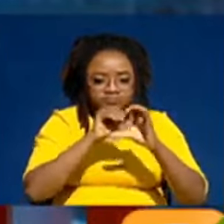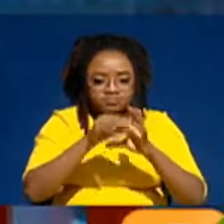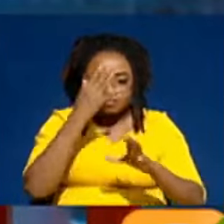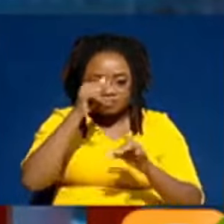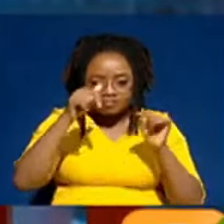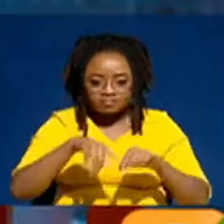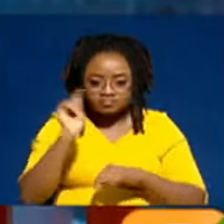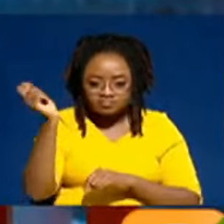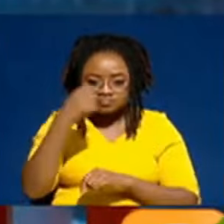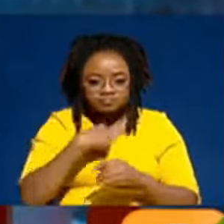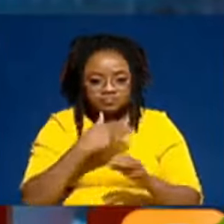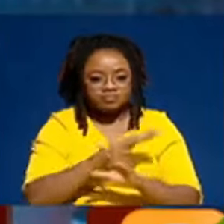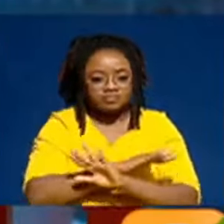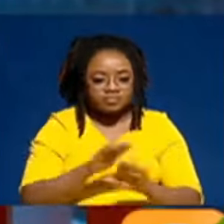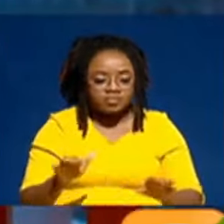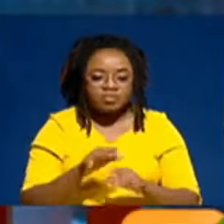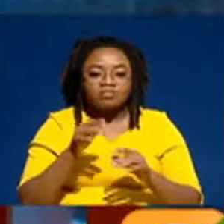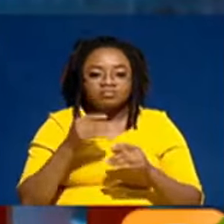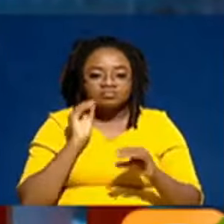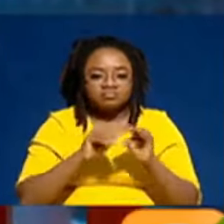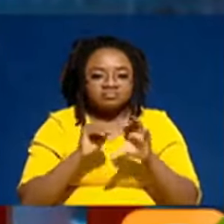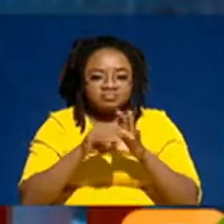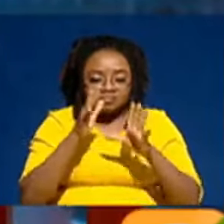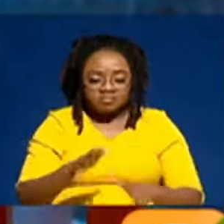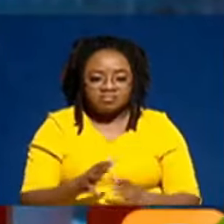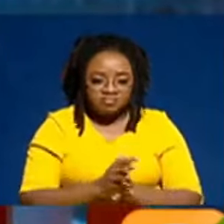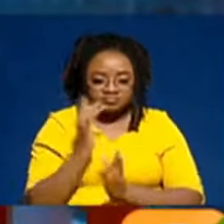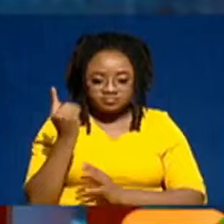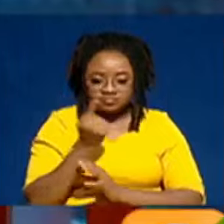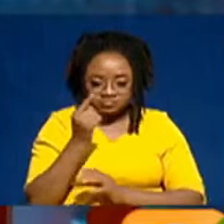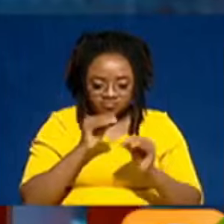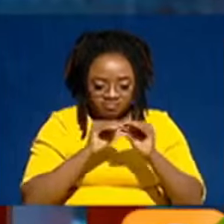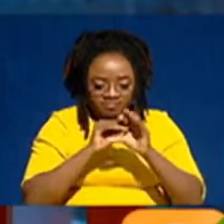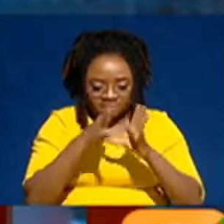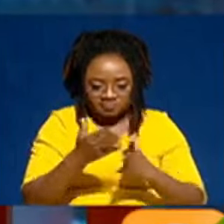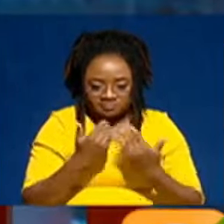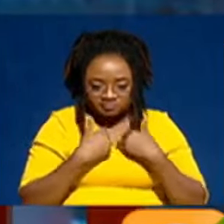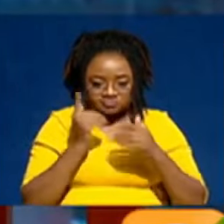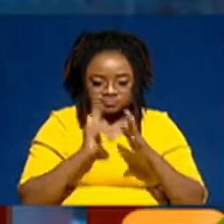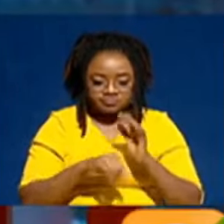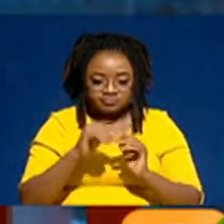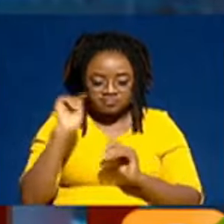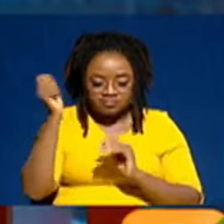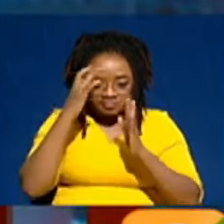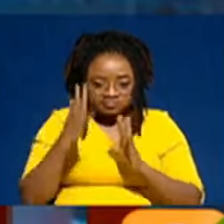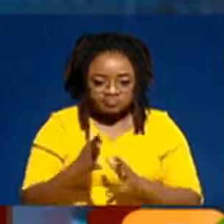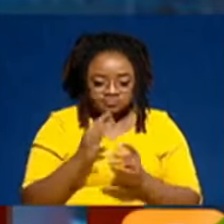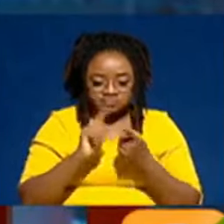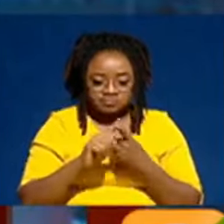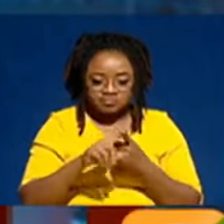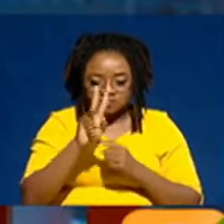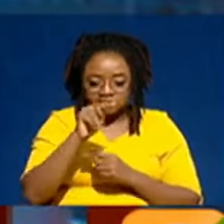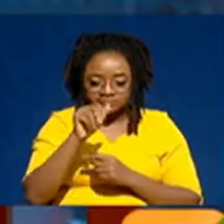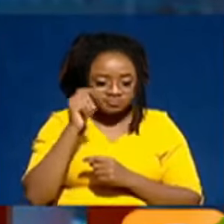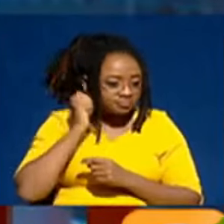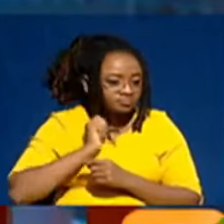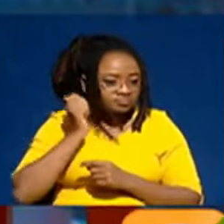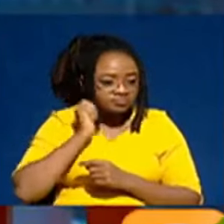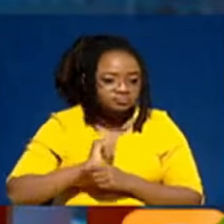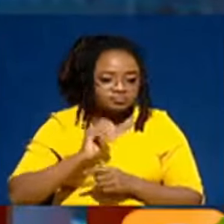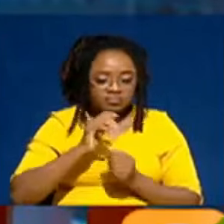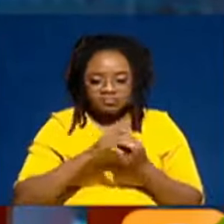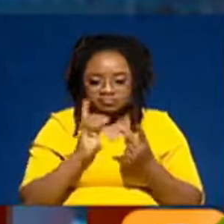program. There are no investors. Mm. The investors are the people of Kenya. Land is ours. The money to construct through taxes